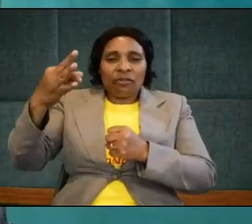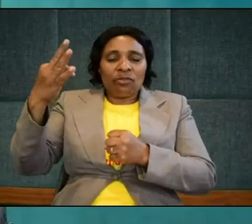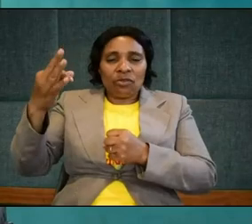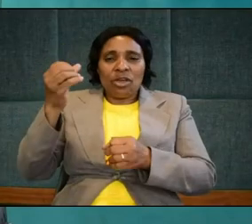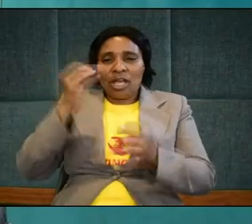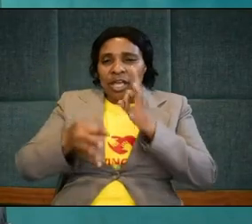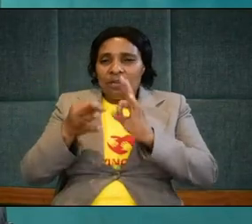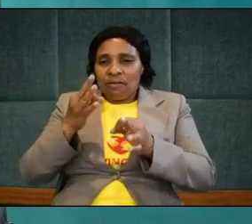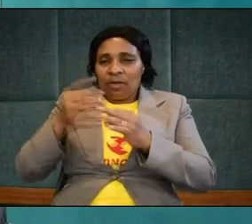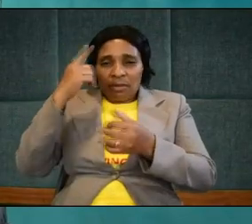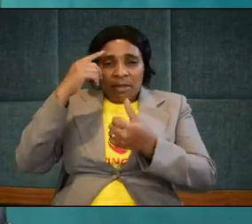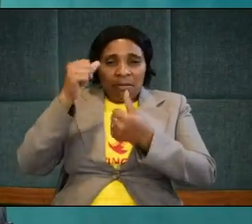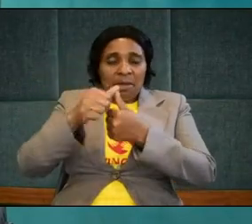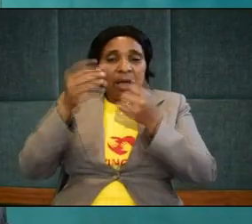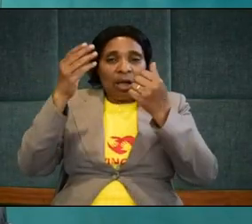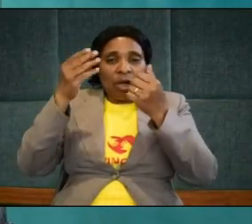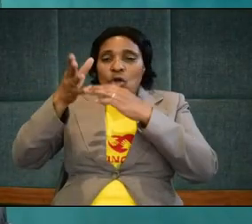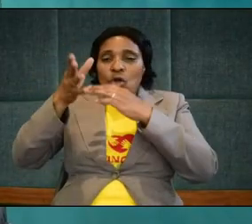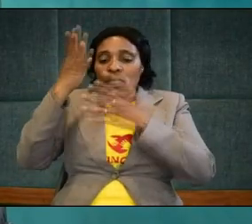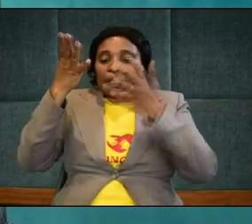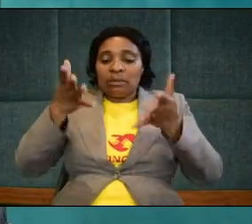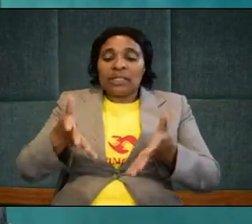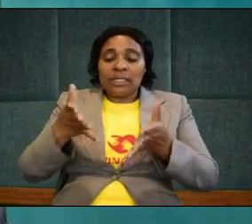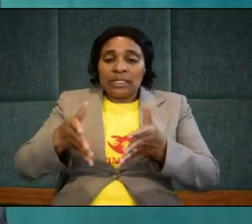God's presence in our past.